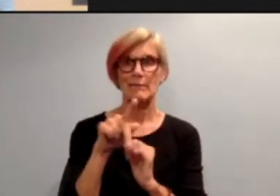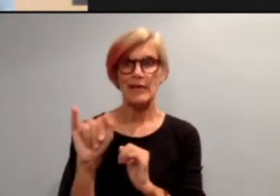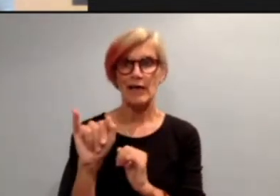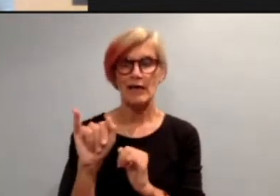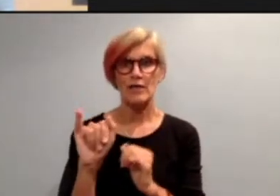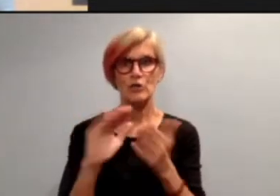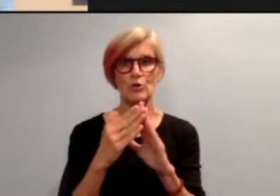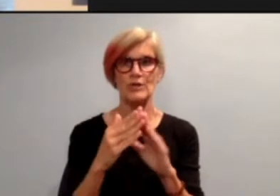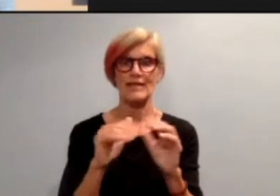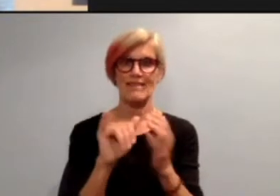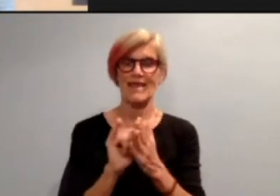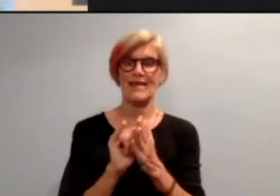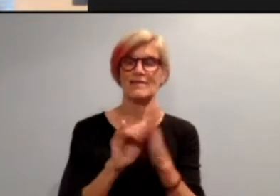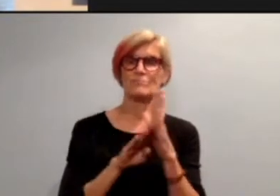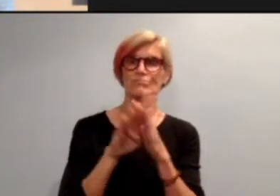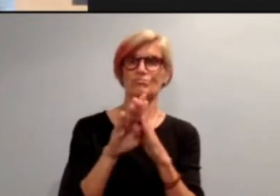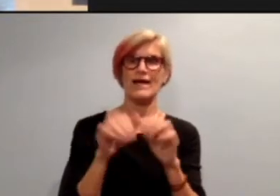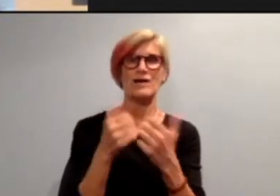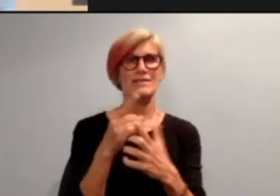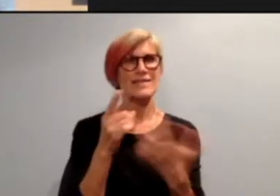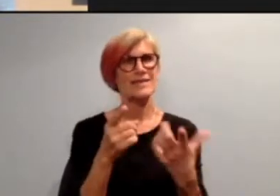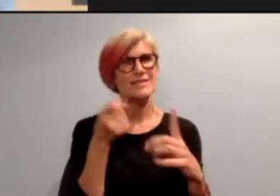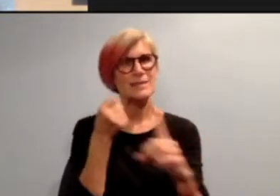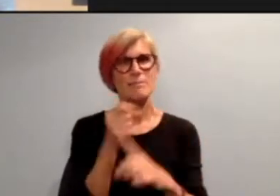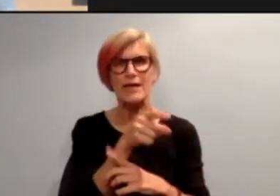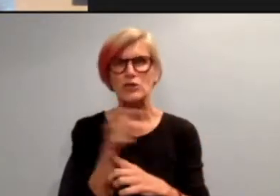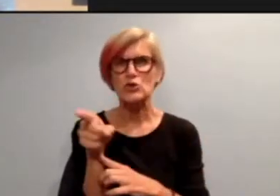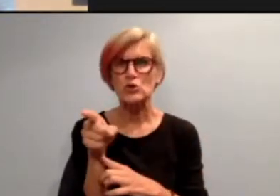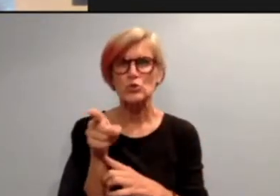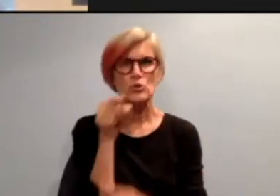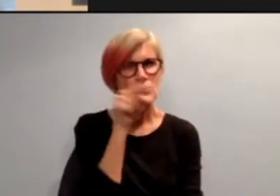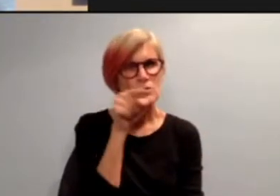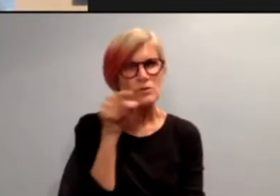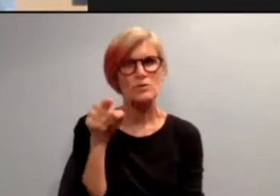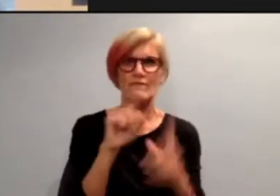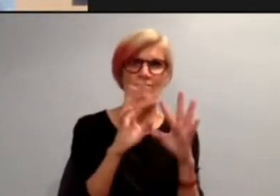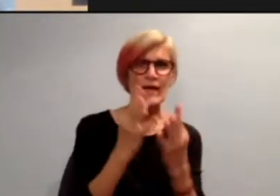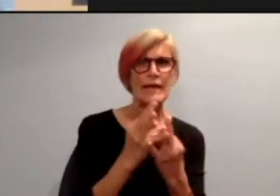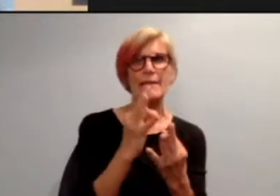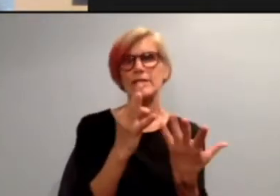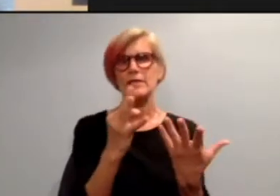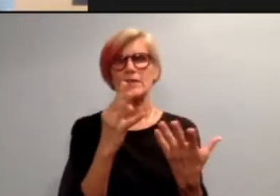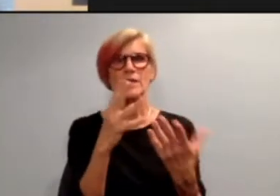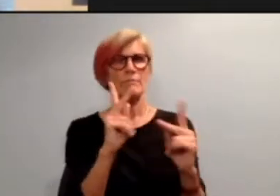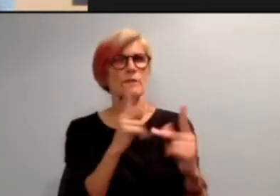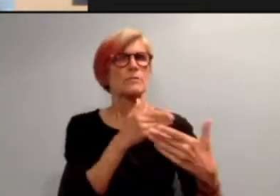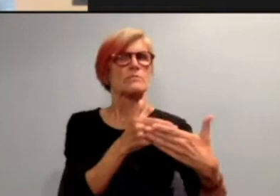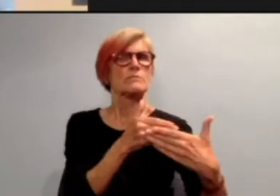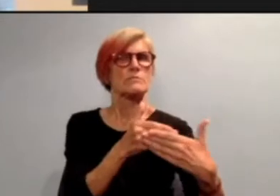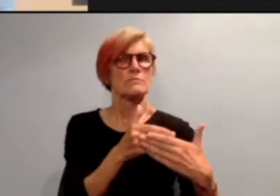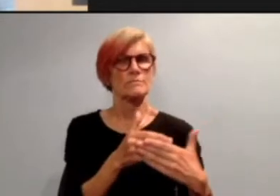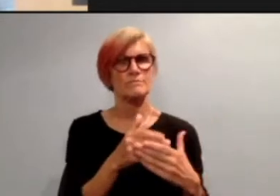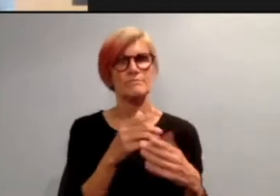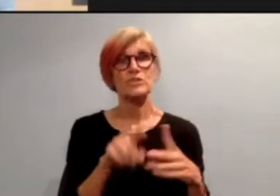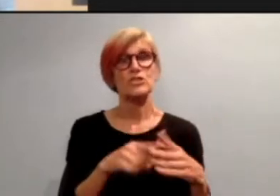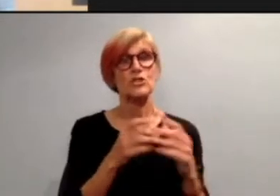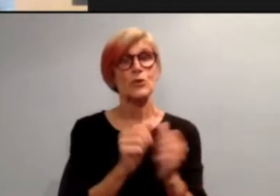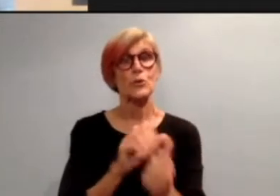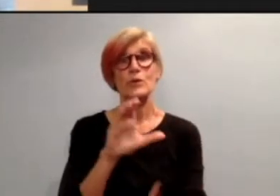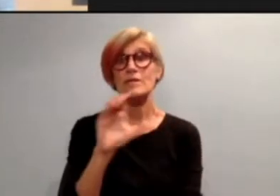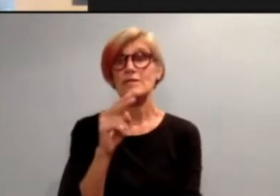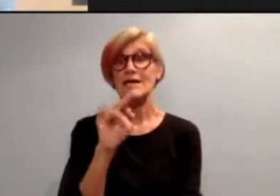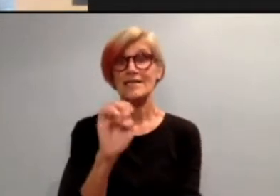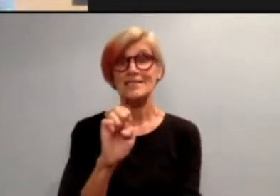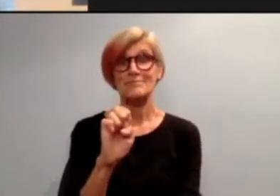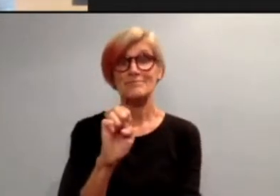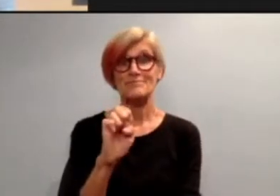have personally impacted you, your family, and those closest to you. Let's start with Connie. Hi,